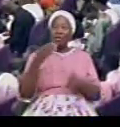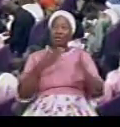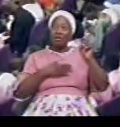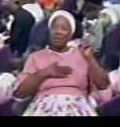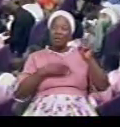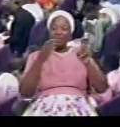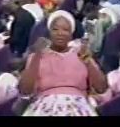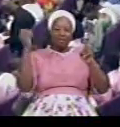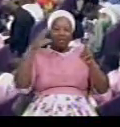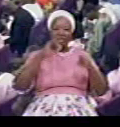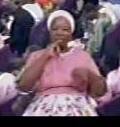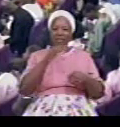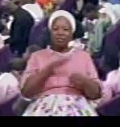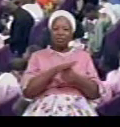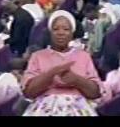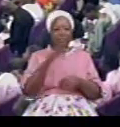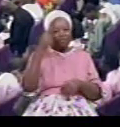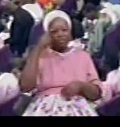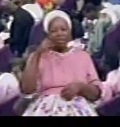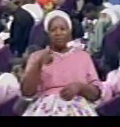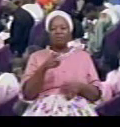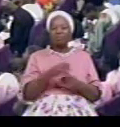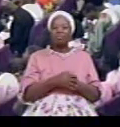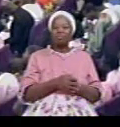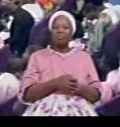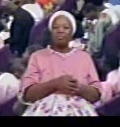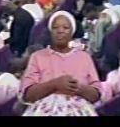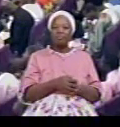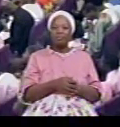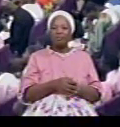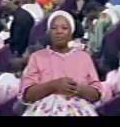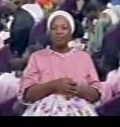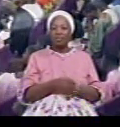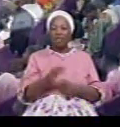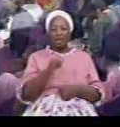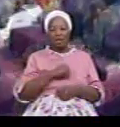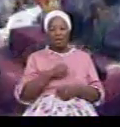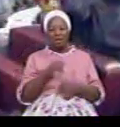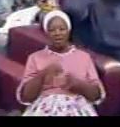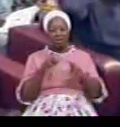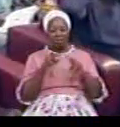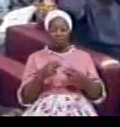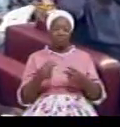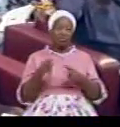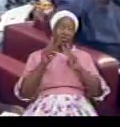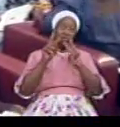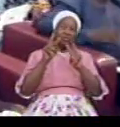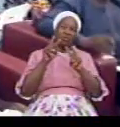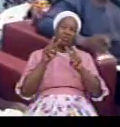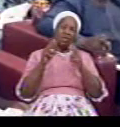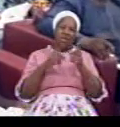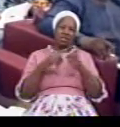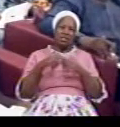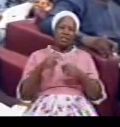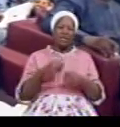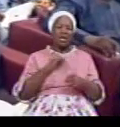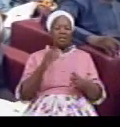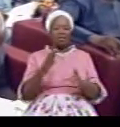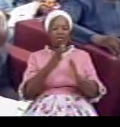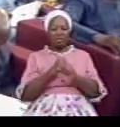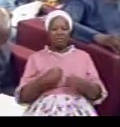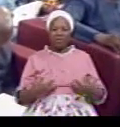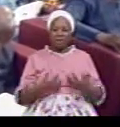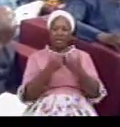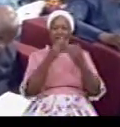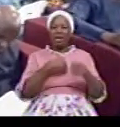is sufficient for thee. I look ahead and I see challenges. And before I